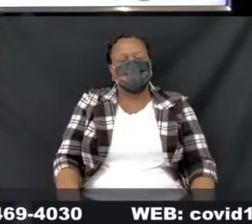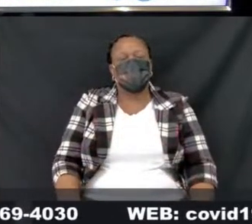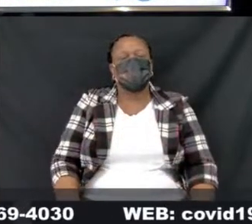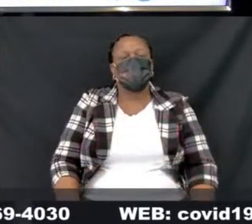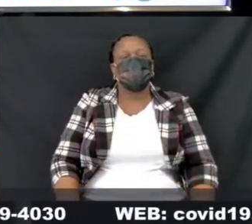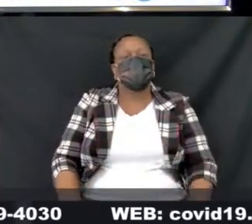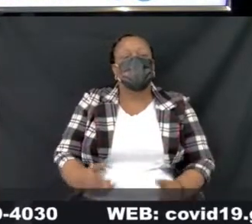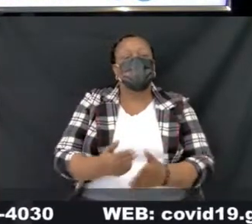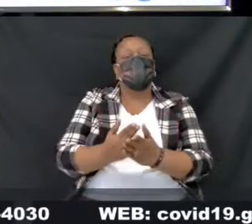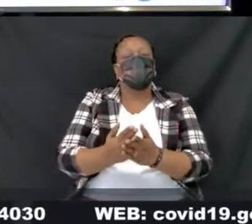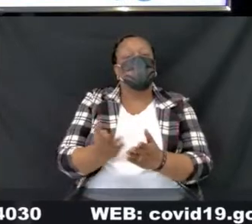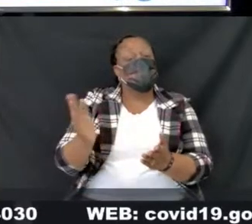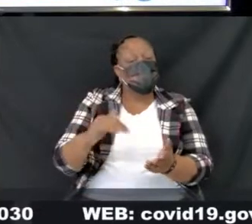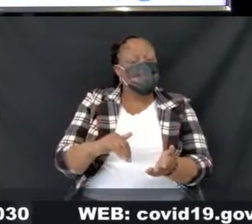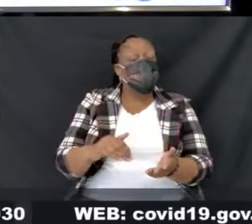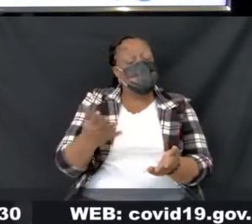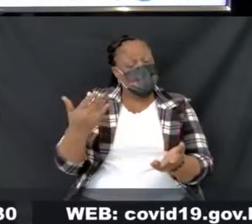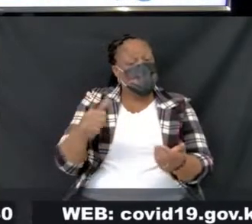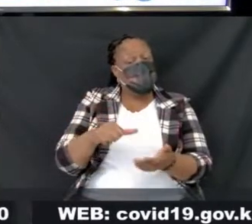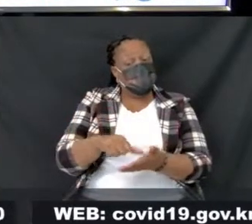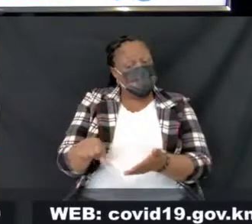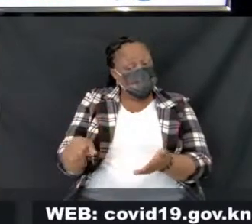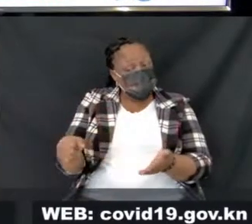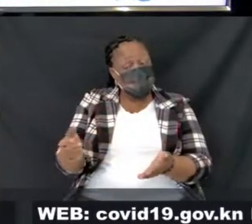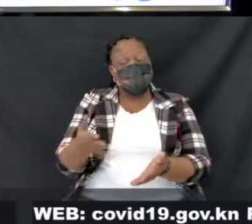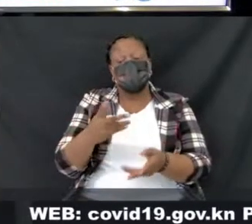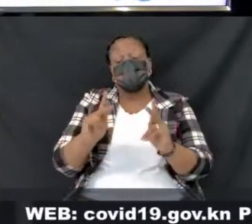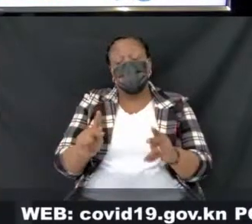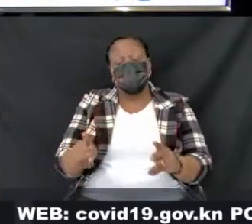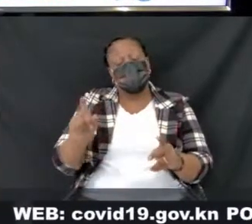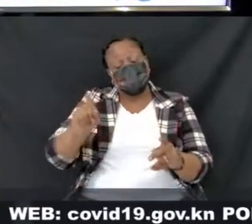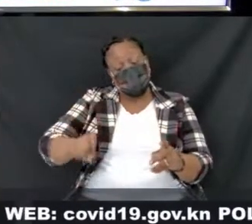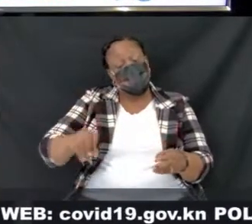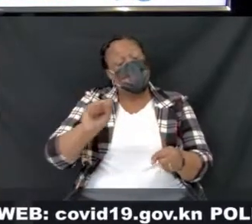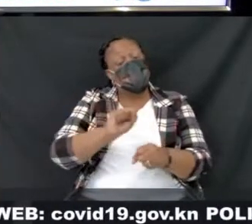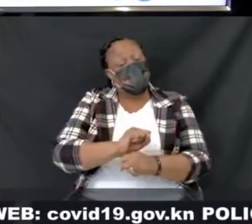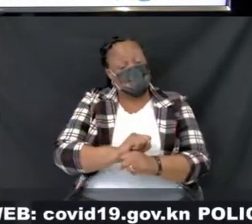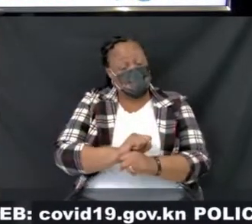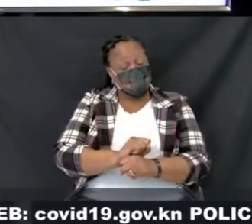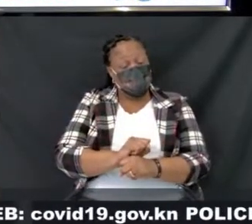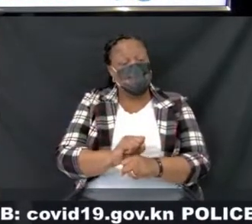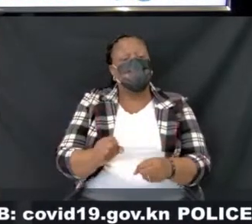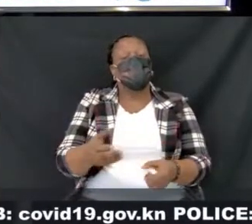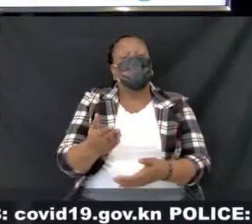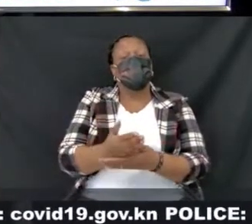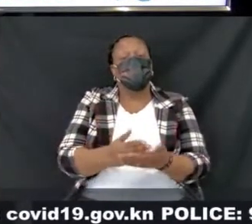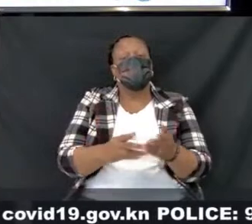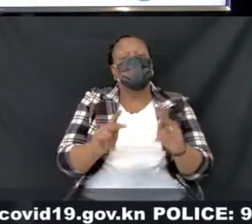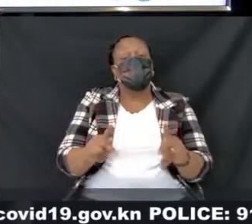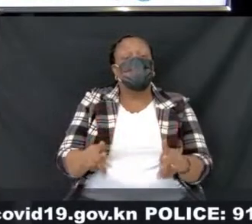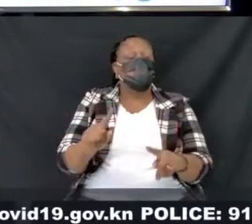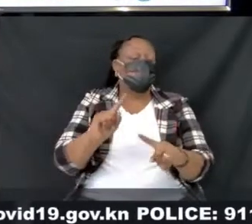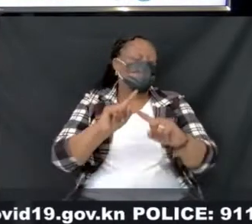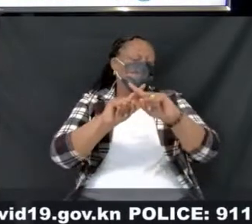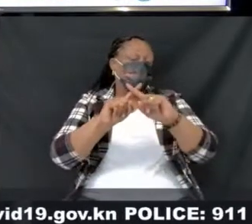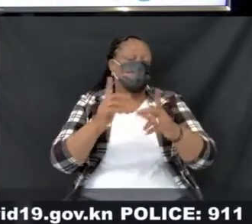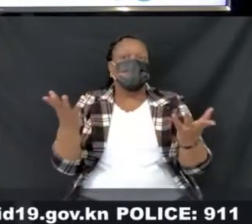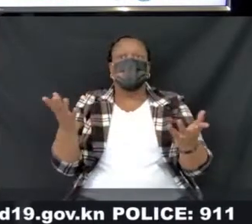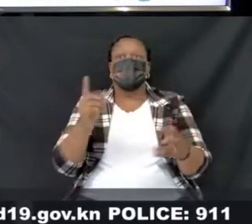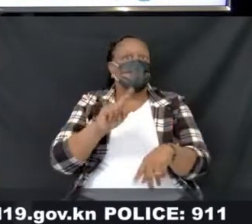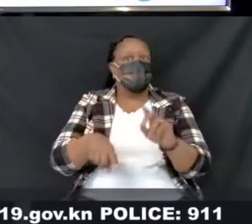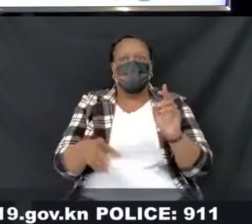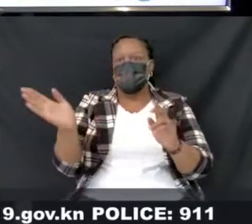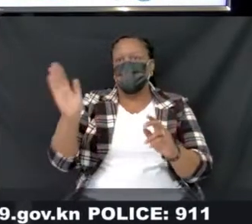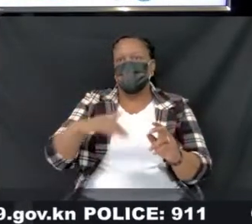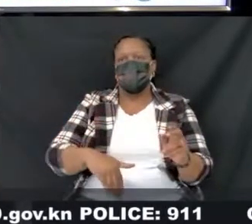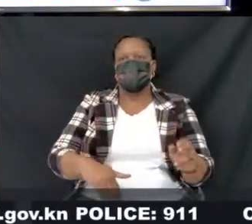in terms of the ships and the cancellation of some of these ships. So what will happen, based on what we were informed, that